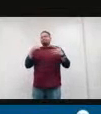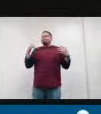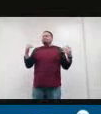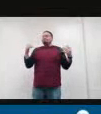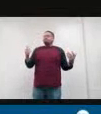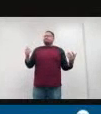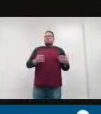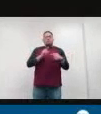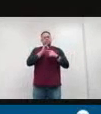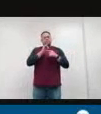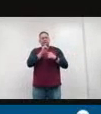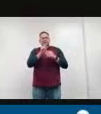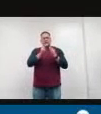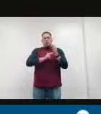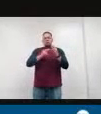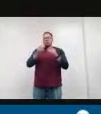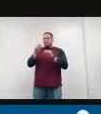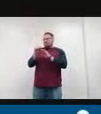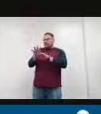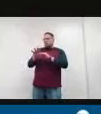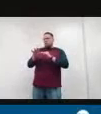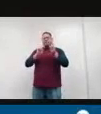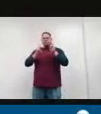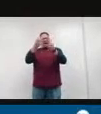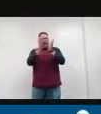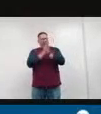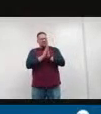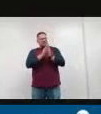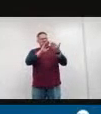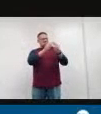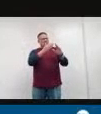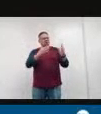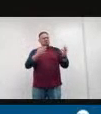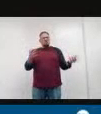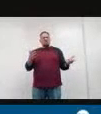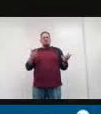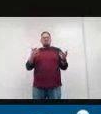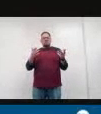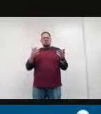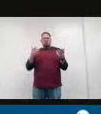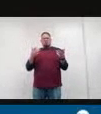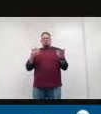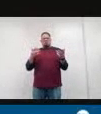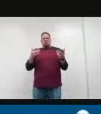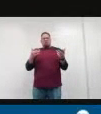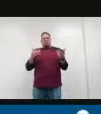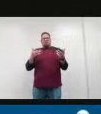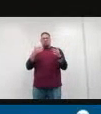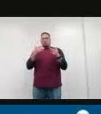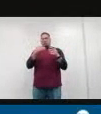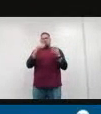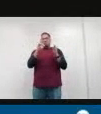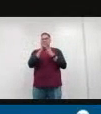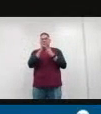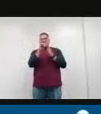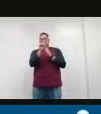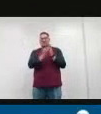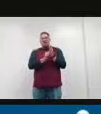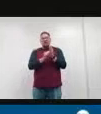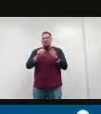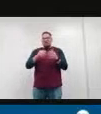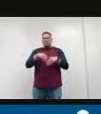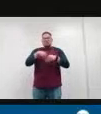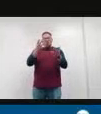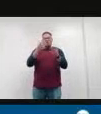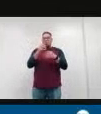minutes or the video. So people do ask in the community, maybe when the agenda comes out, or after the first reading, or